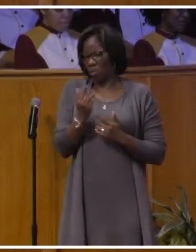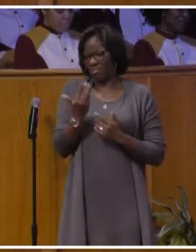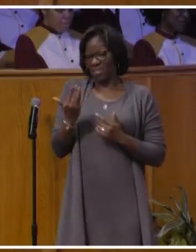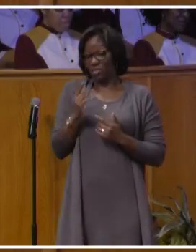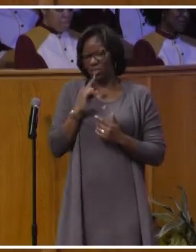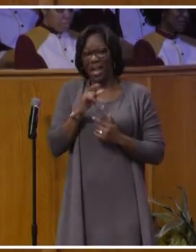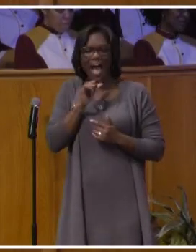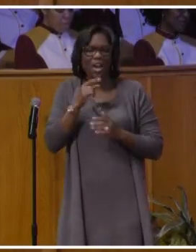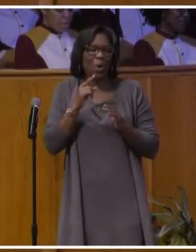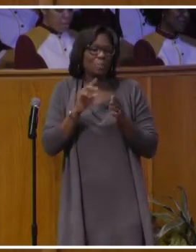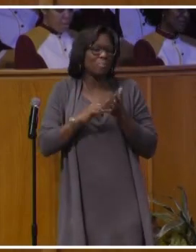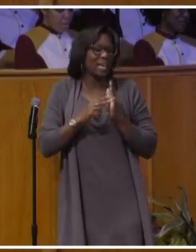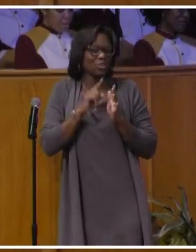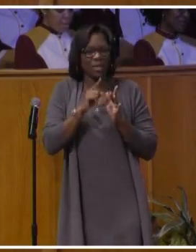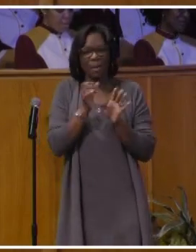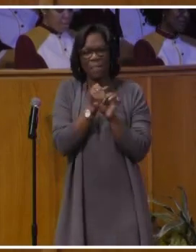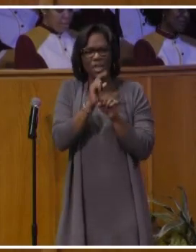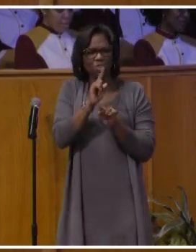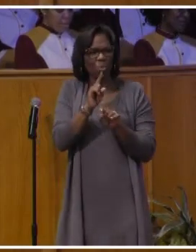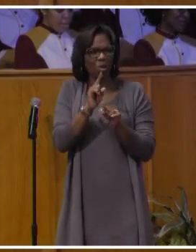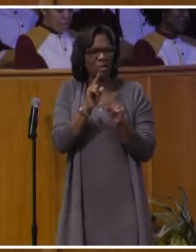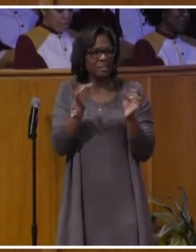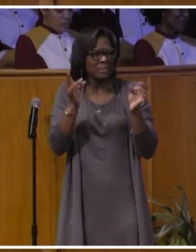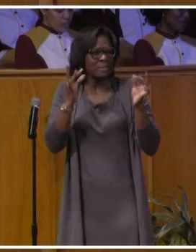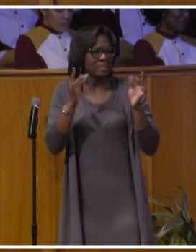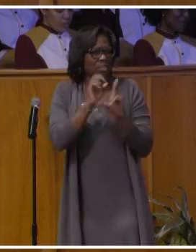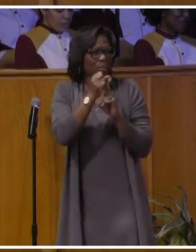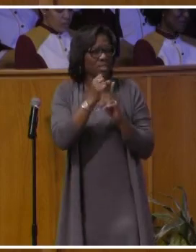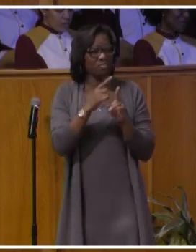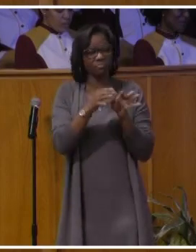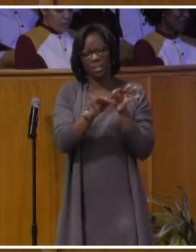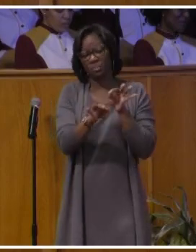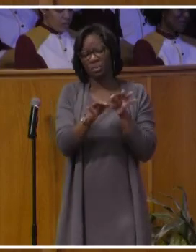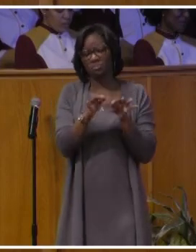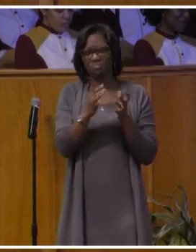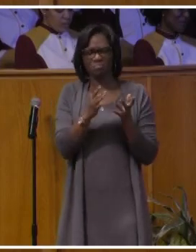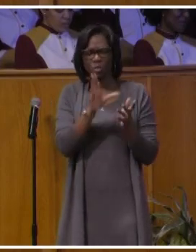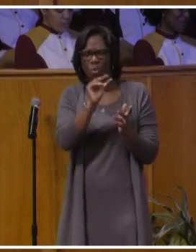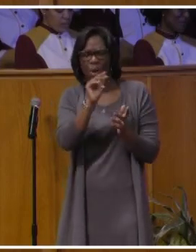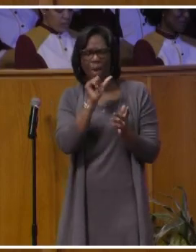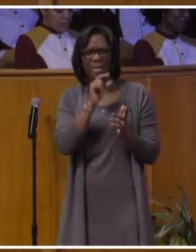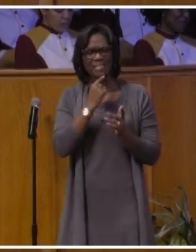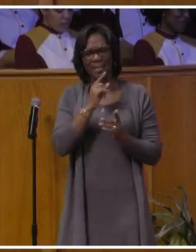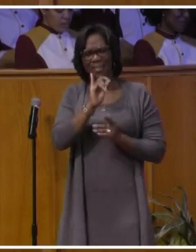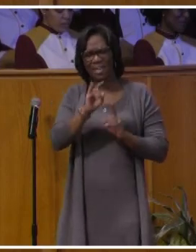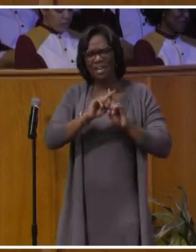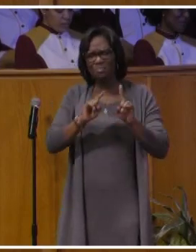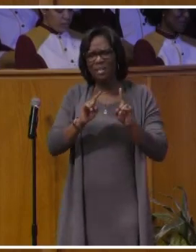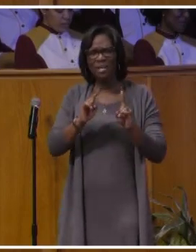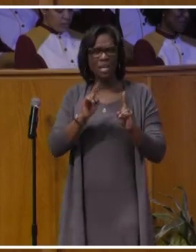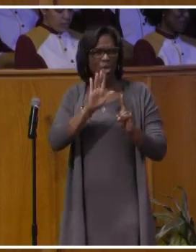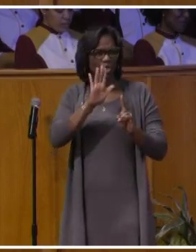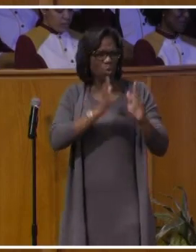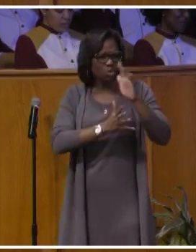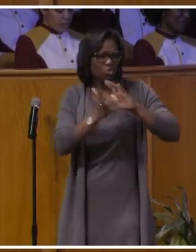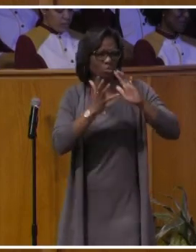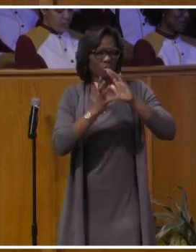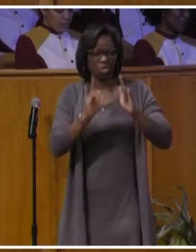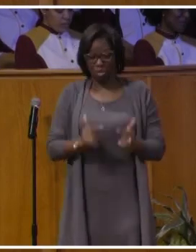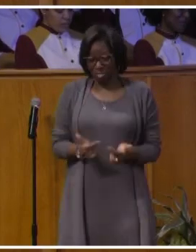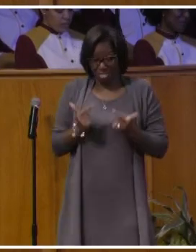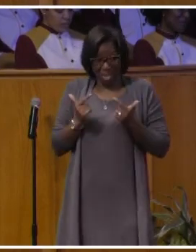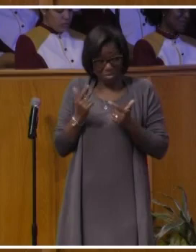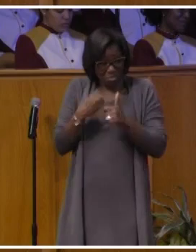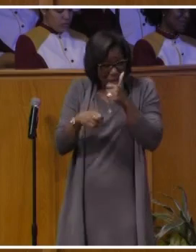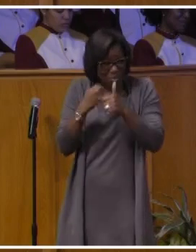I don't mean to trivialize your trauma, and I'm not trying to simplify the storm you're in. I'm